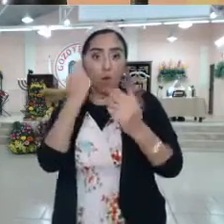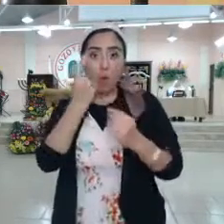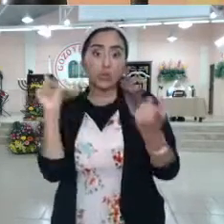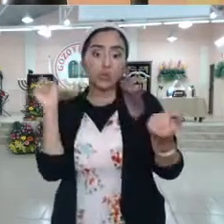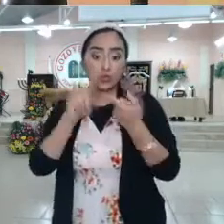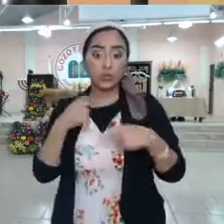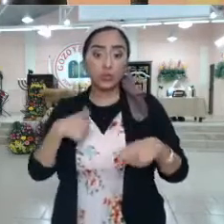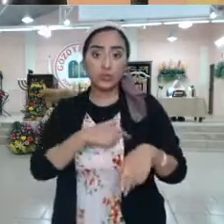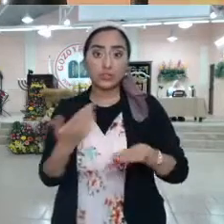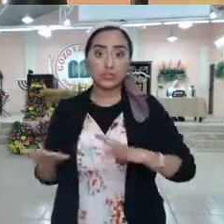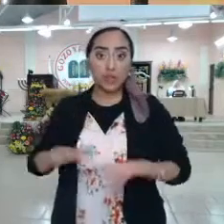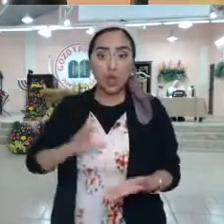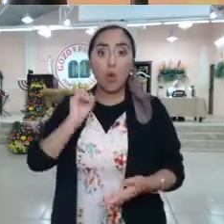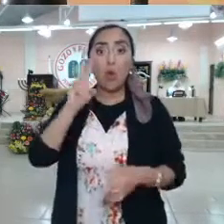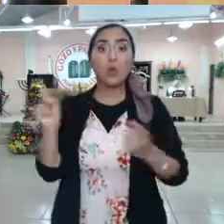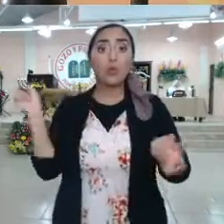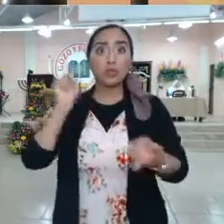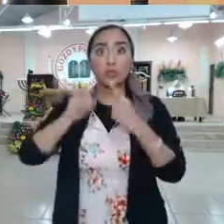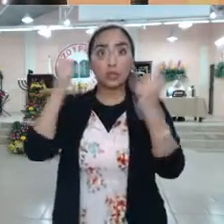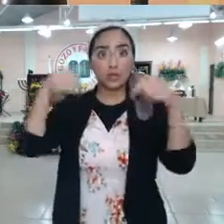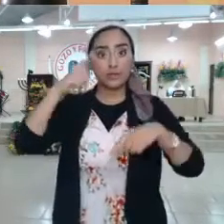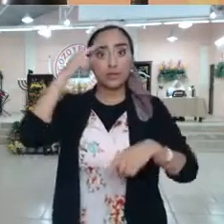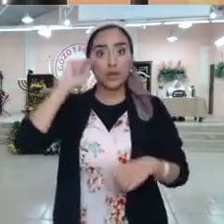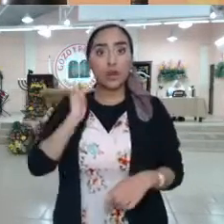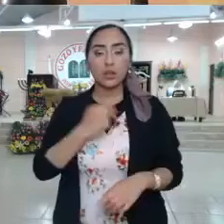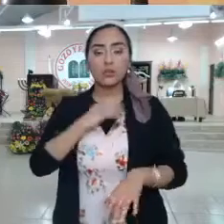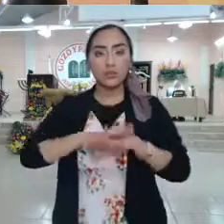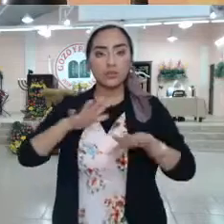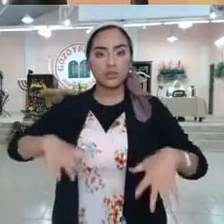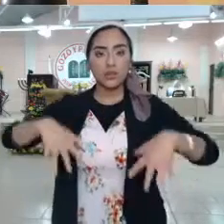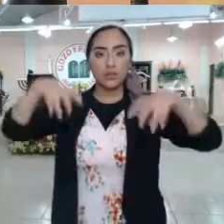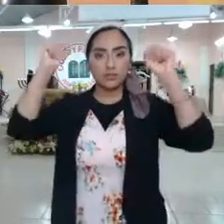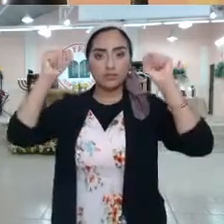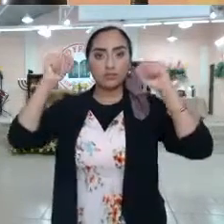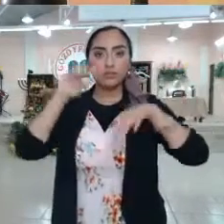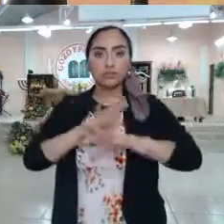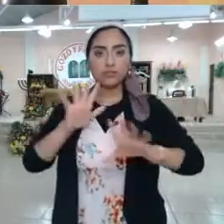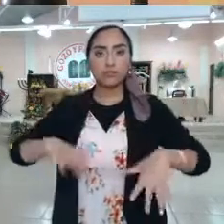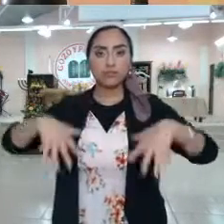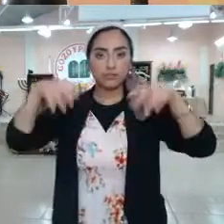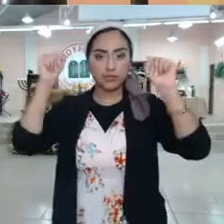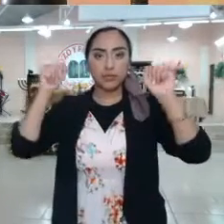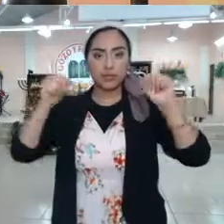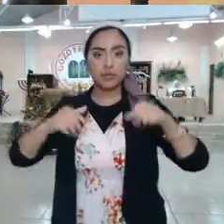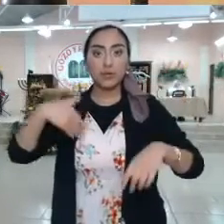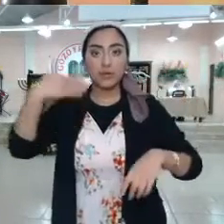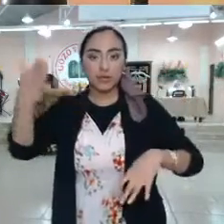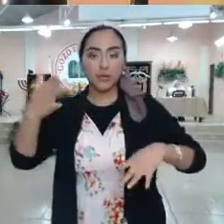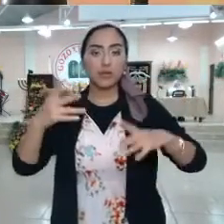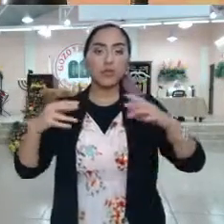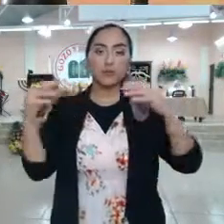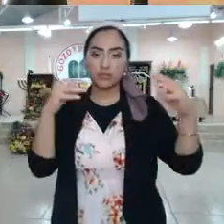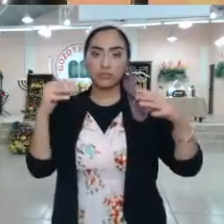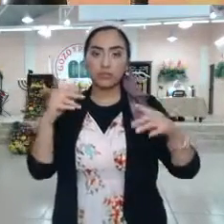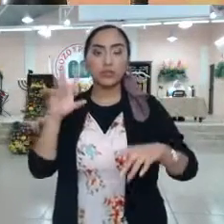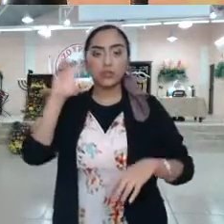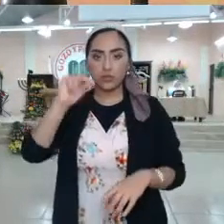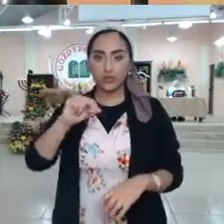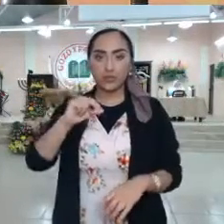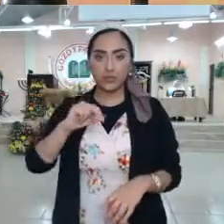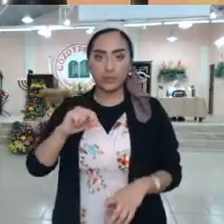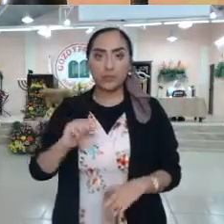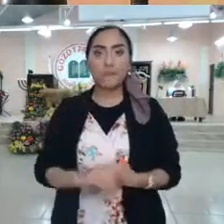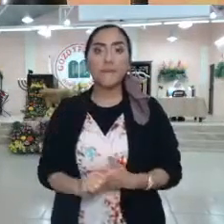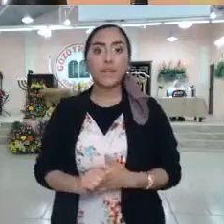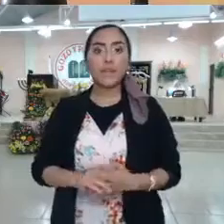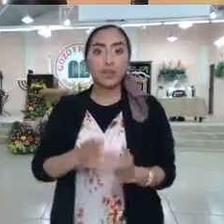it is in muramos, his presence o just hasta que once Él we venga por die and nosotros once en he el comes Natsal, for us in the en el Natsal, arrebato in the rescue. post-tribulación. Post-tribulation, no, Los